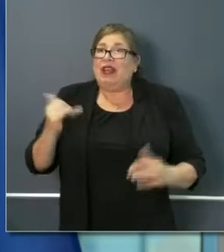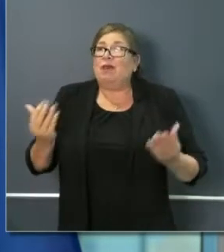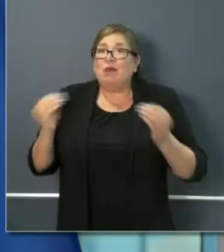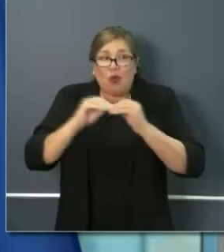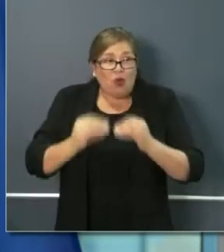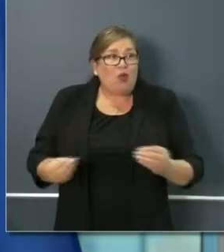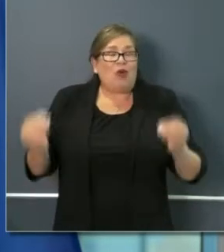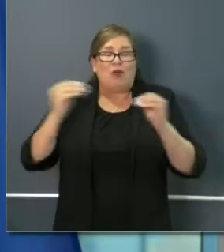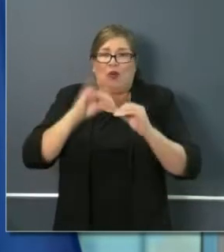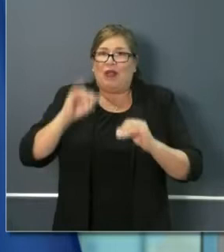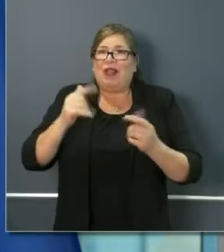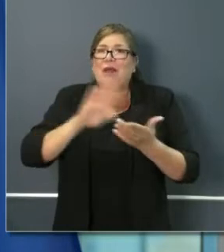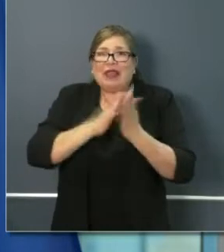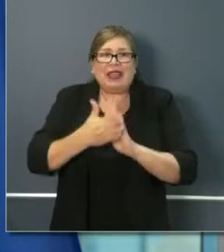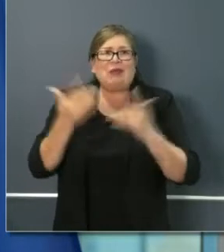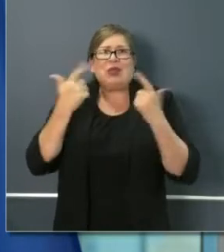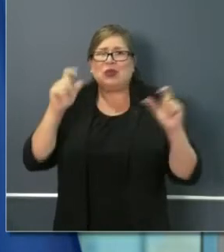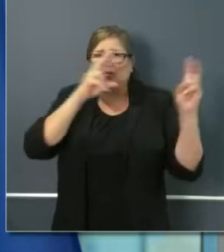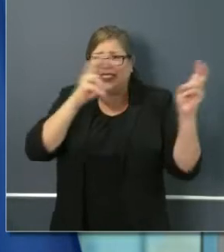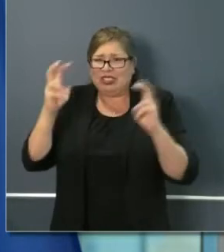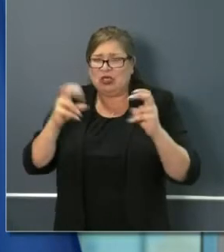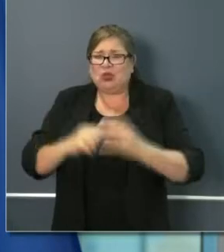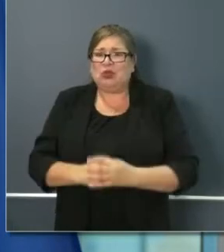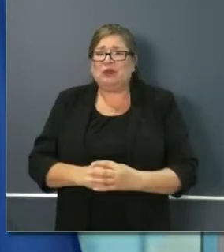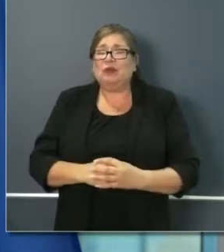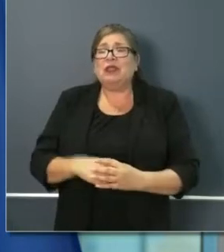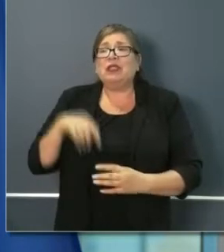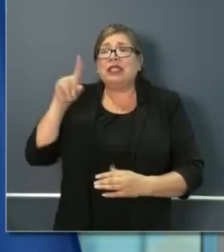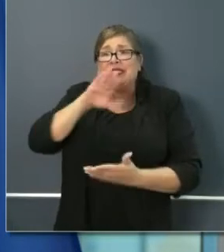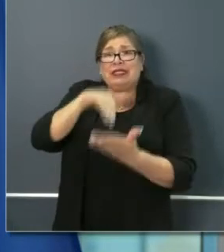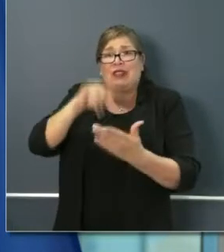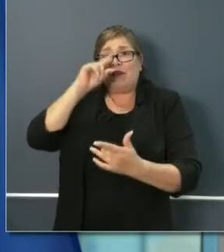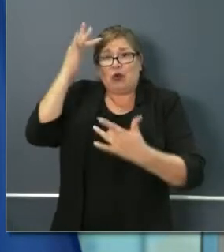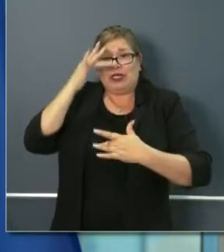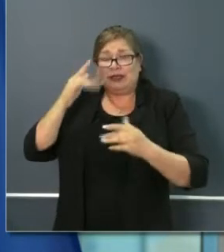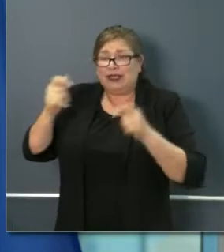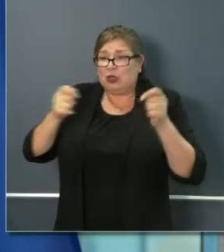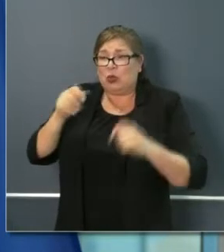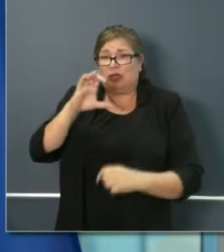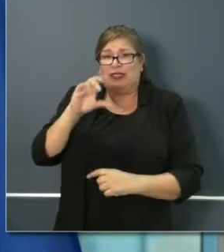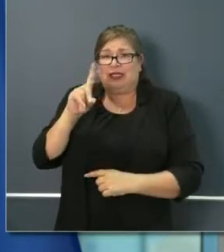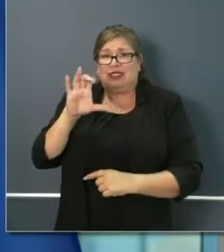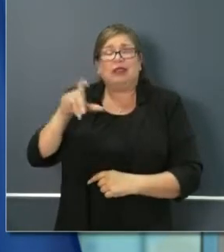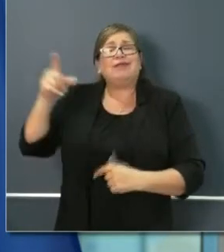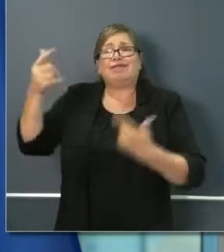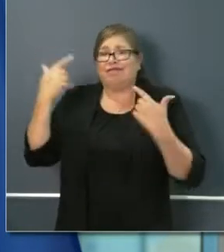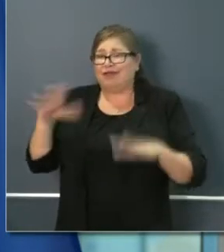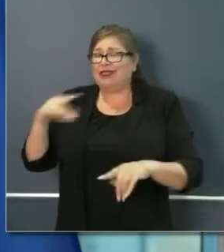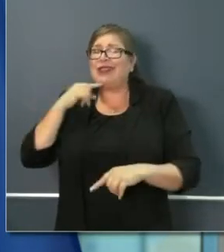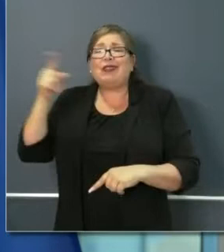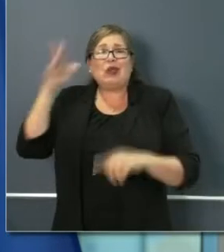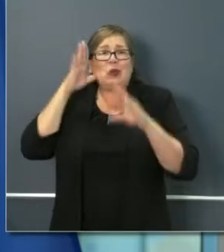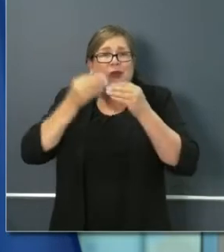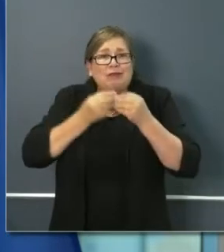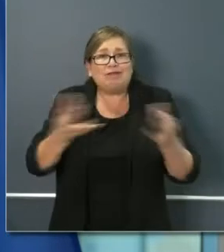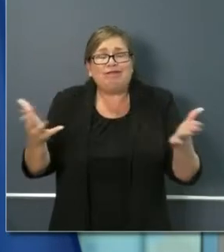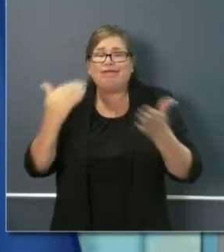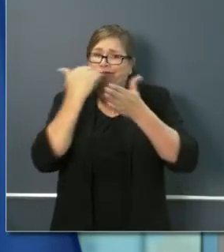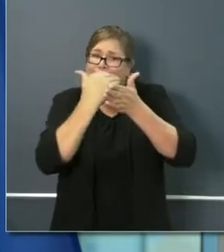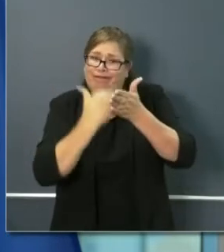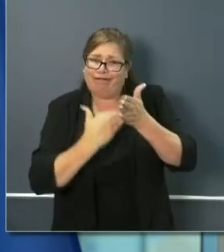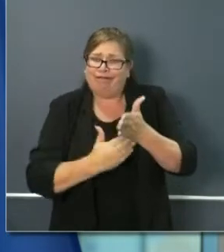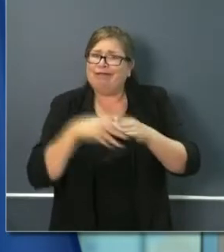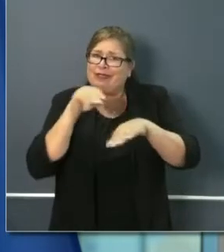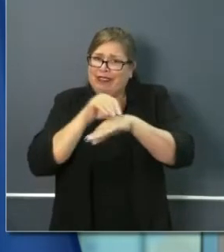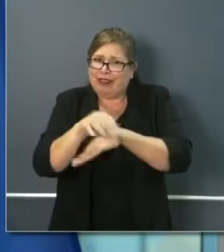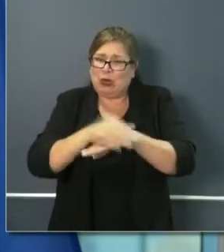across the United States. CDC has implied they'll be putting out some guidelines. I know President himself myself and others have made reference to the same.